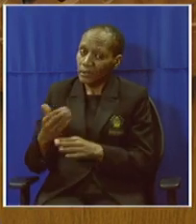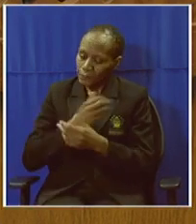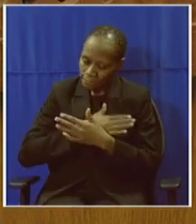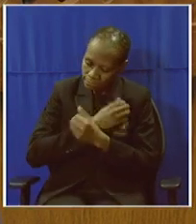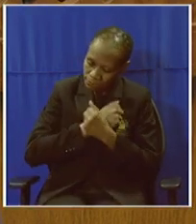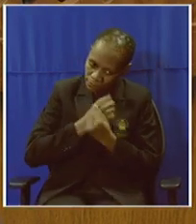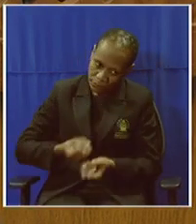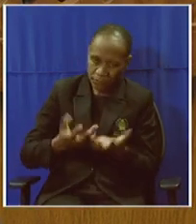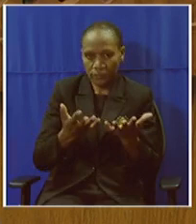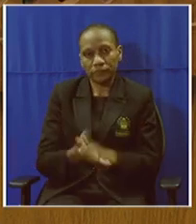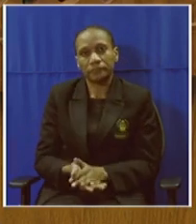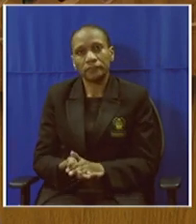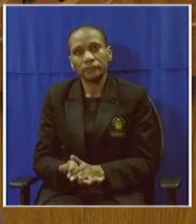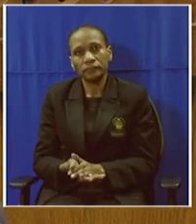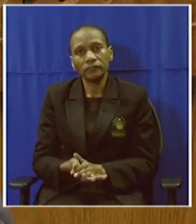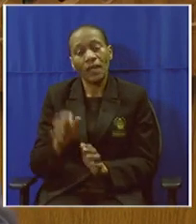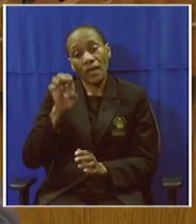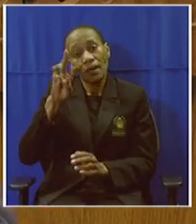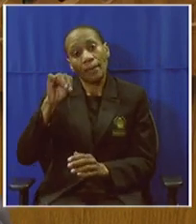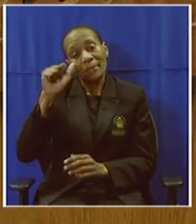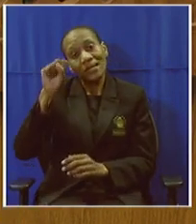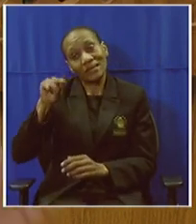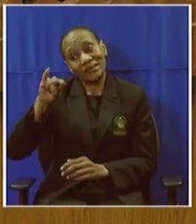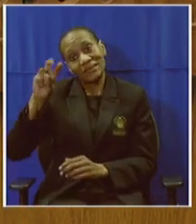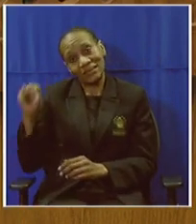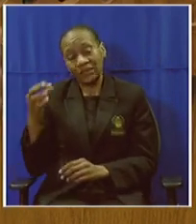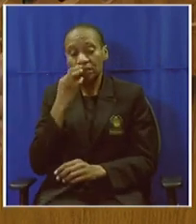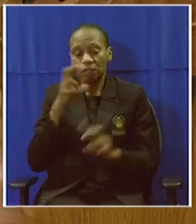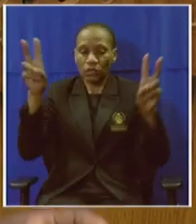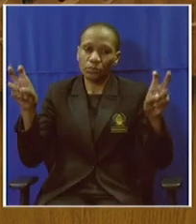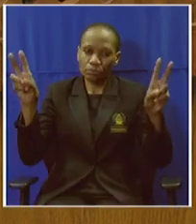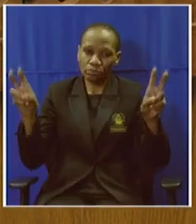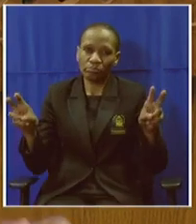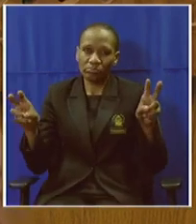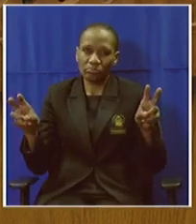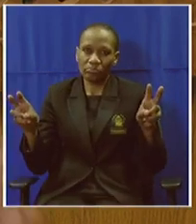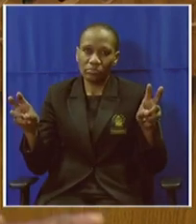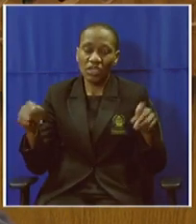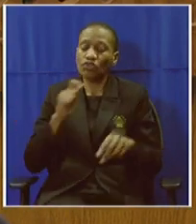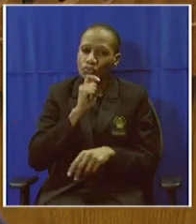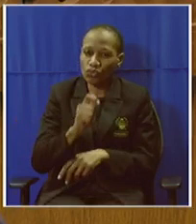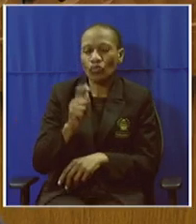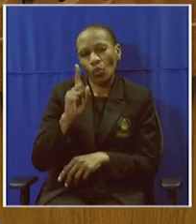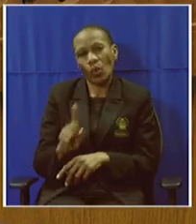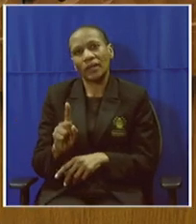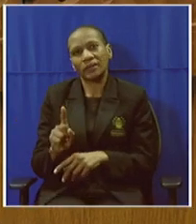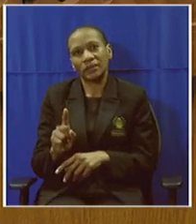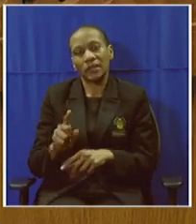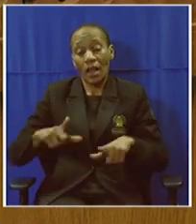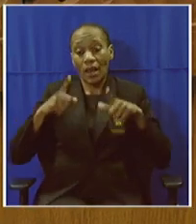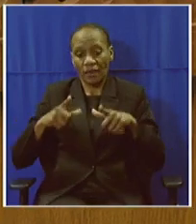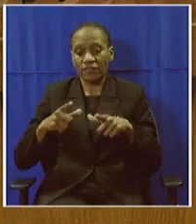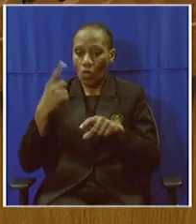Ralpho Waldo Emerson said, I quote, "It is not length of life, but death of life,"